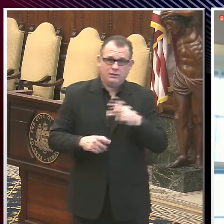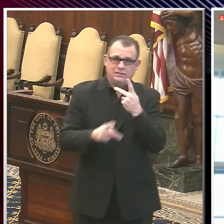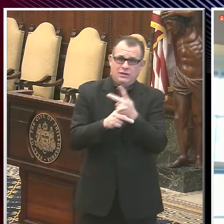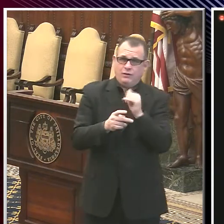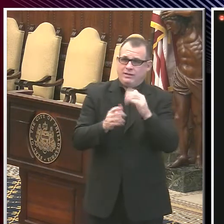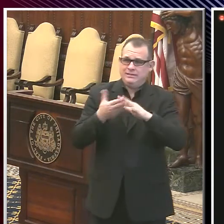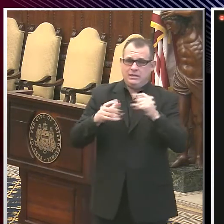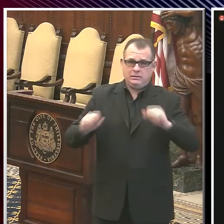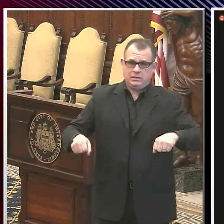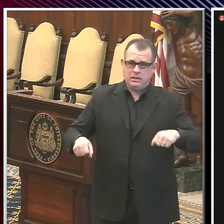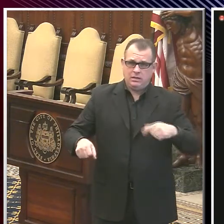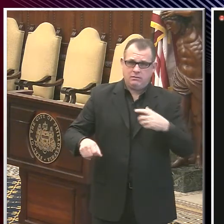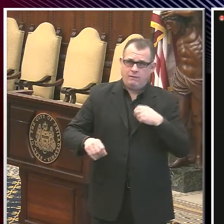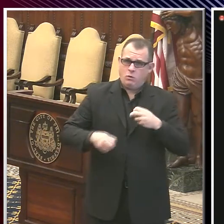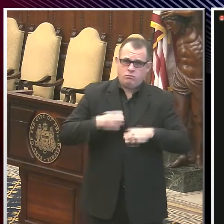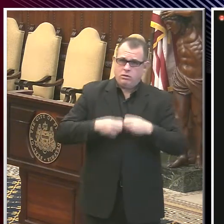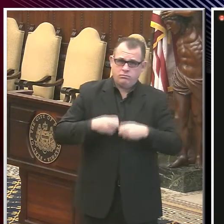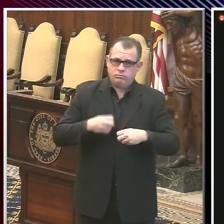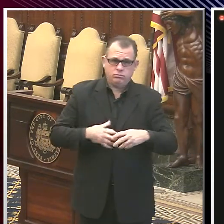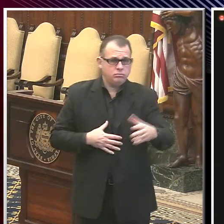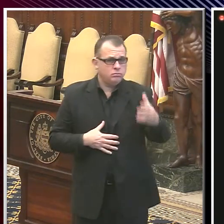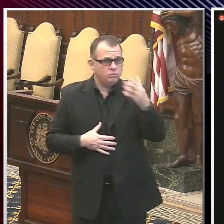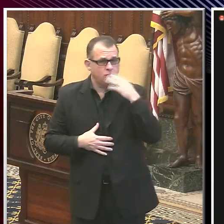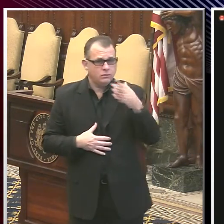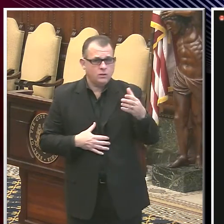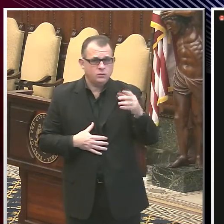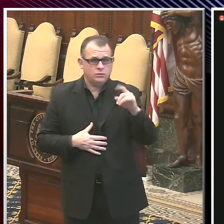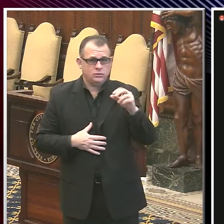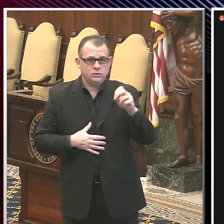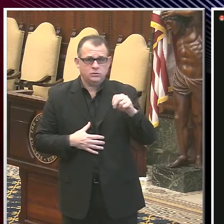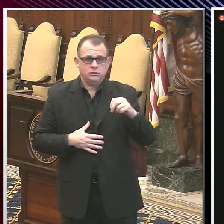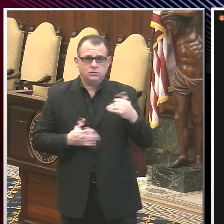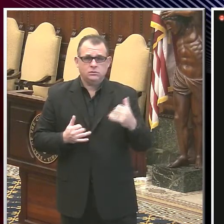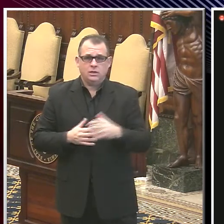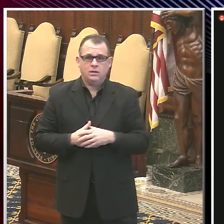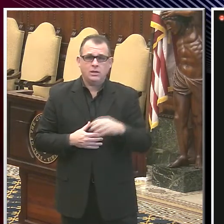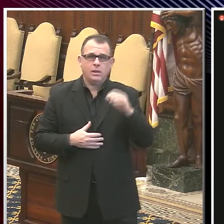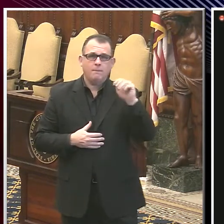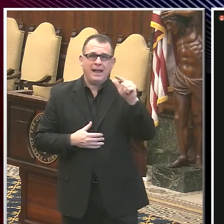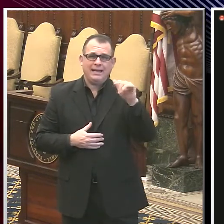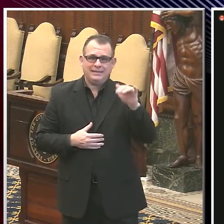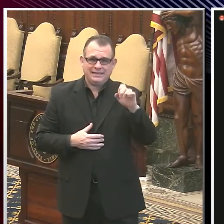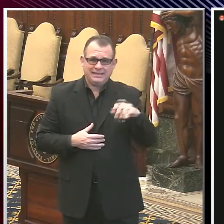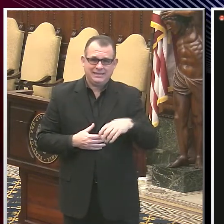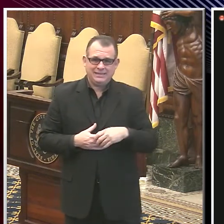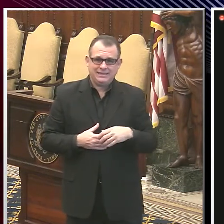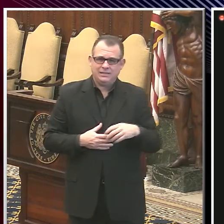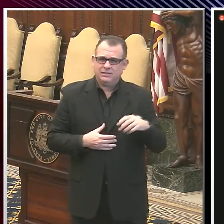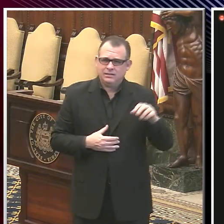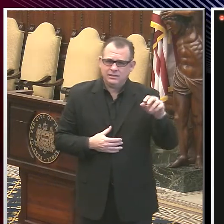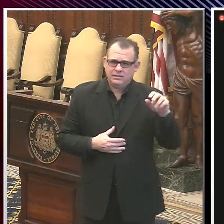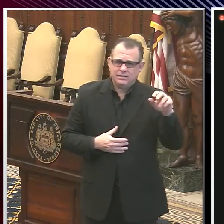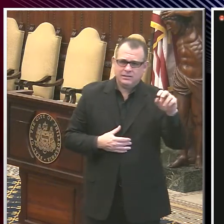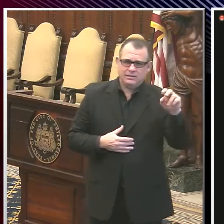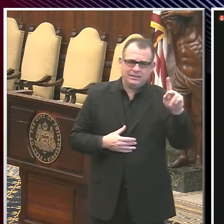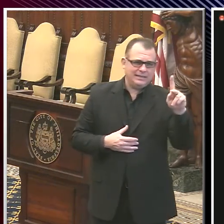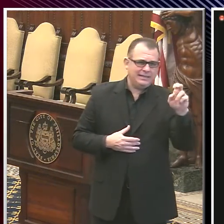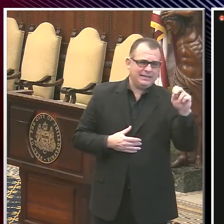city. Great. Thank you, Dr. Johnson. Thank you, Hannah. Let's go to Maggie Kent of 6 ABC.